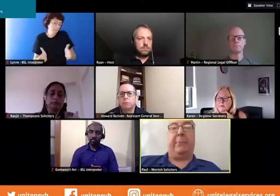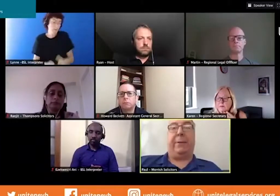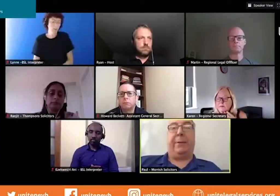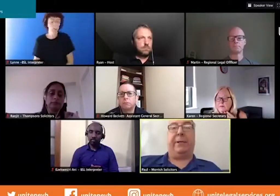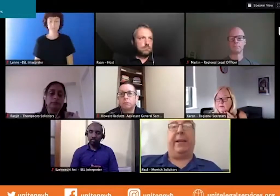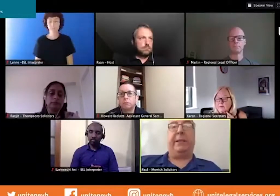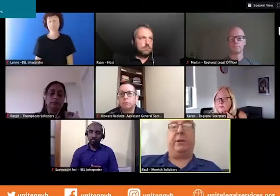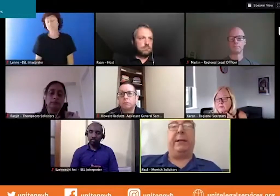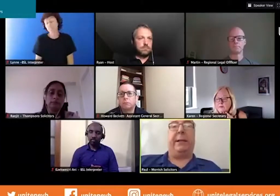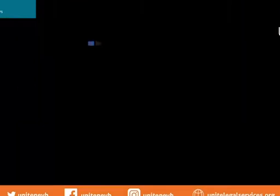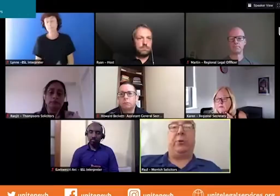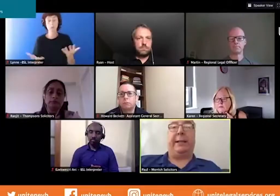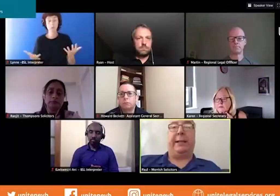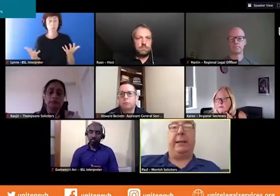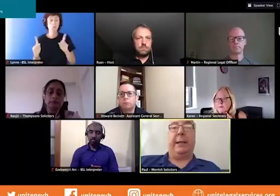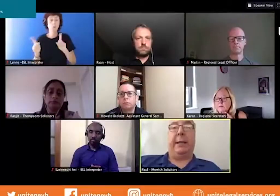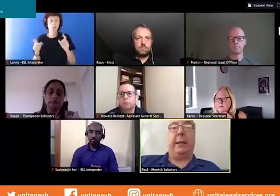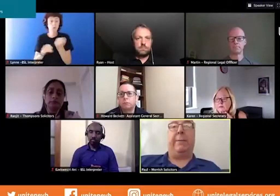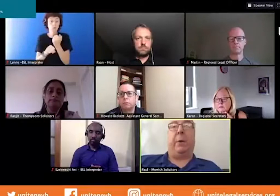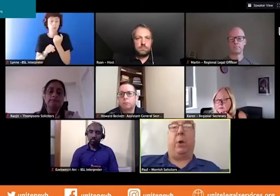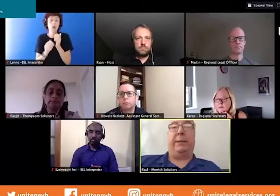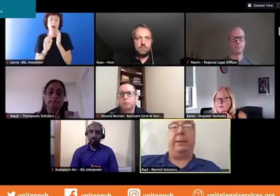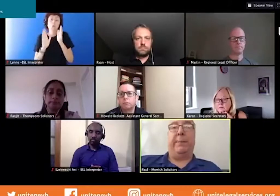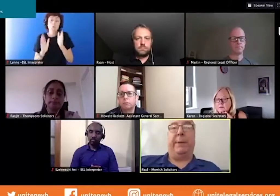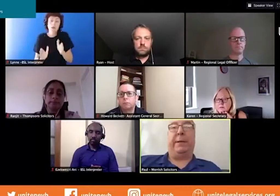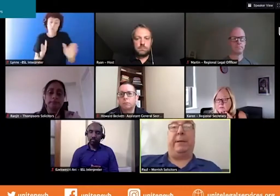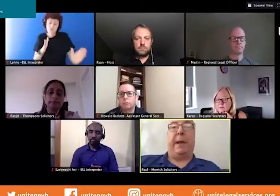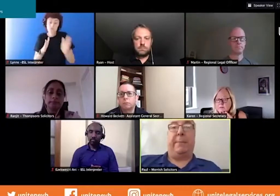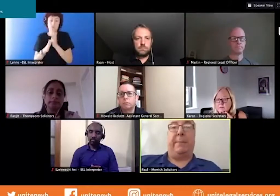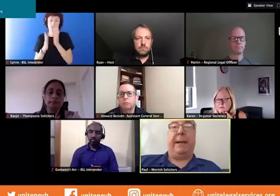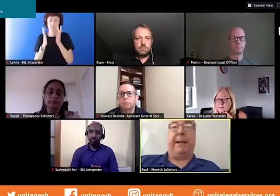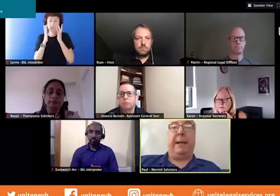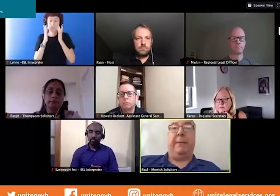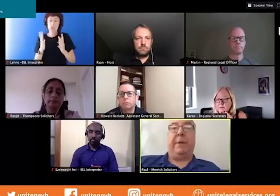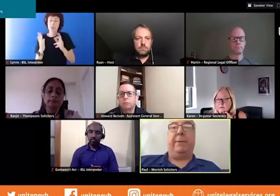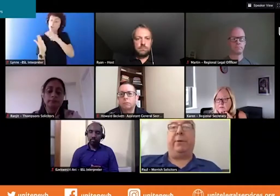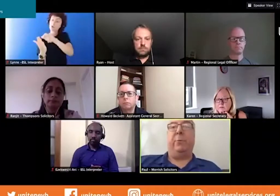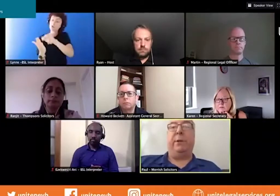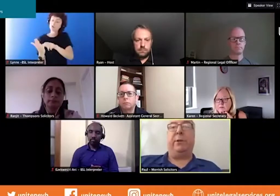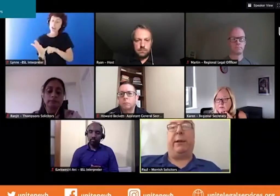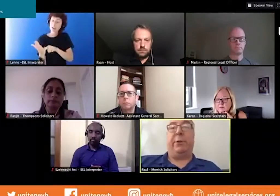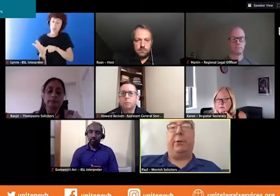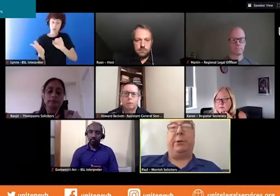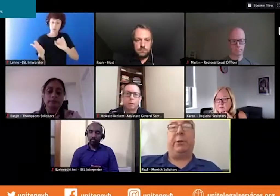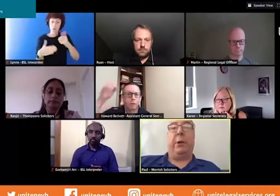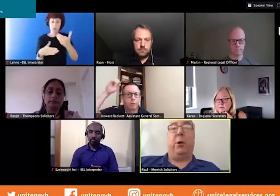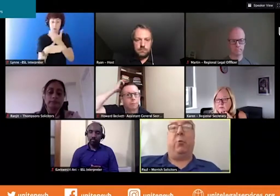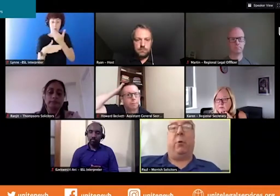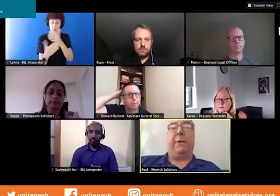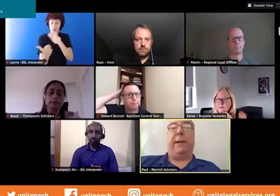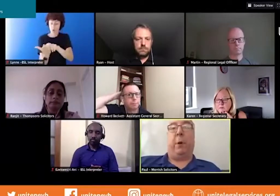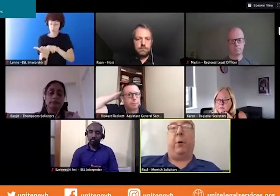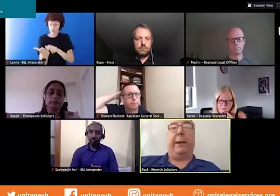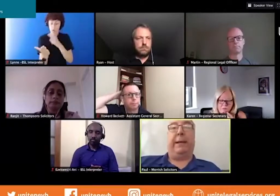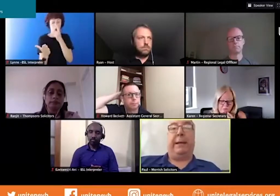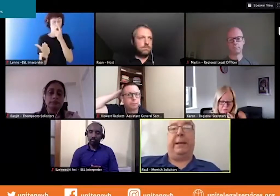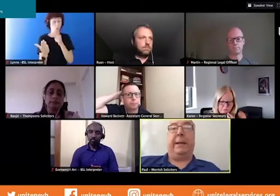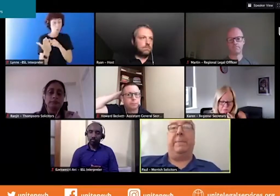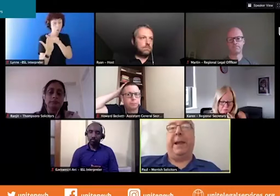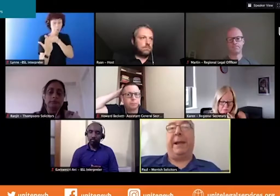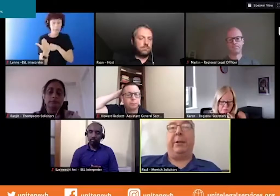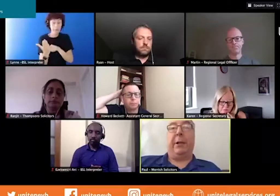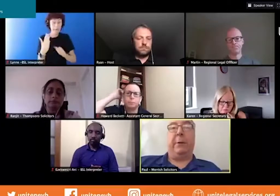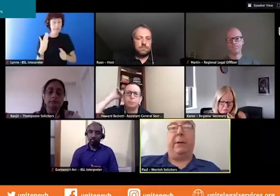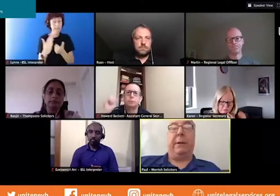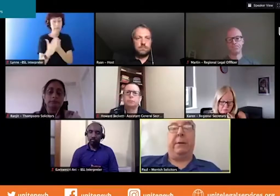it? Well, the first thing is look at your contract of employment, because it might be that there are some restrictions on what the employer can